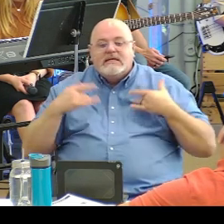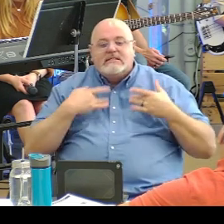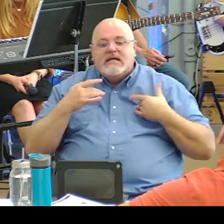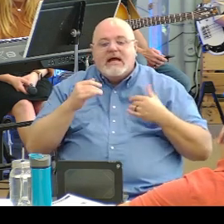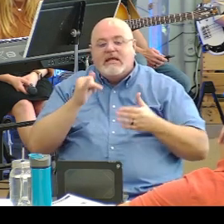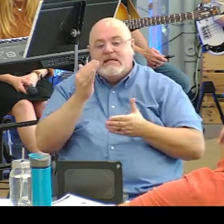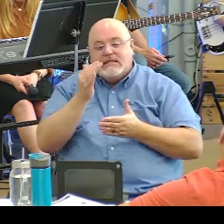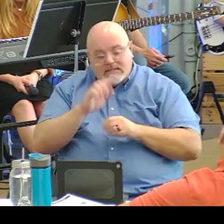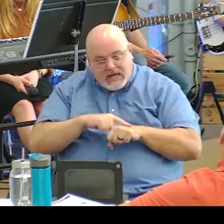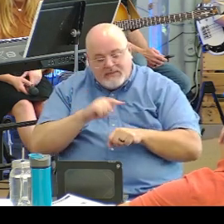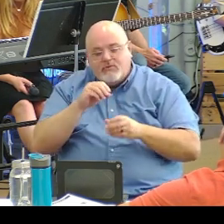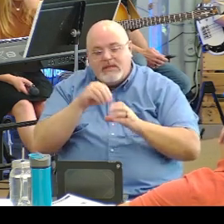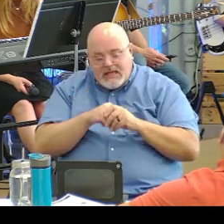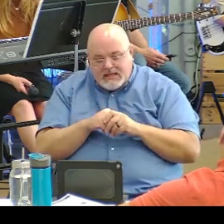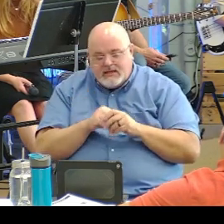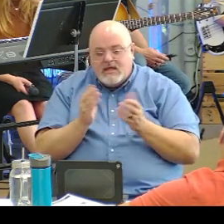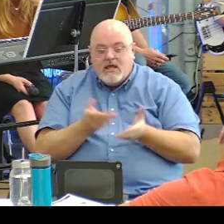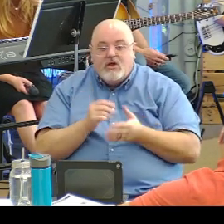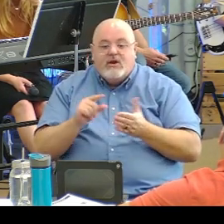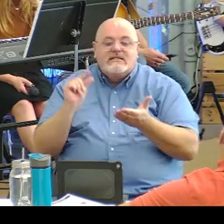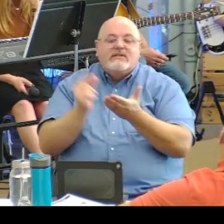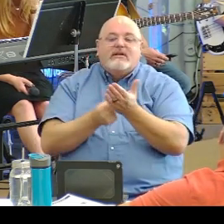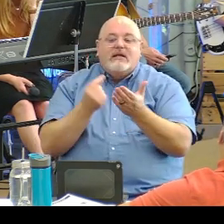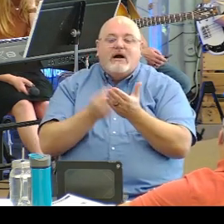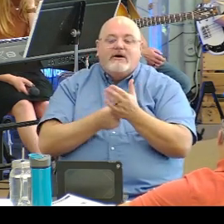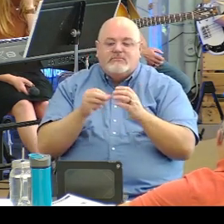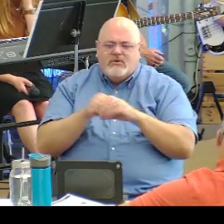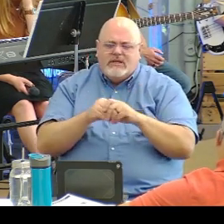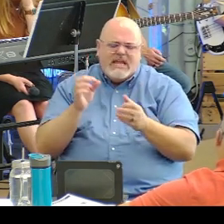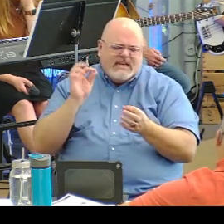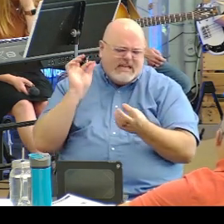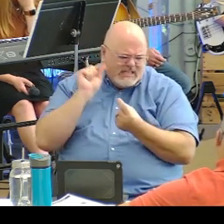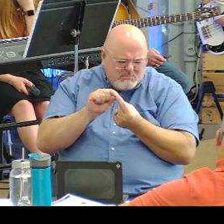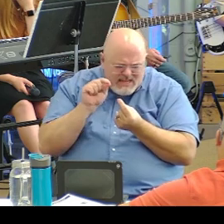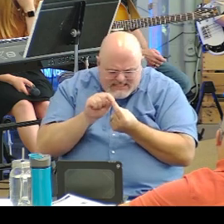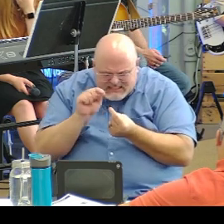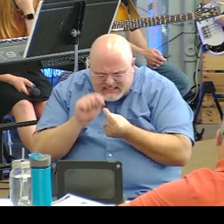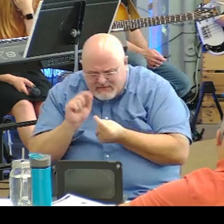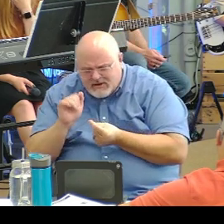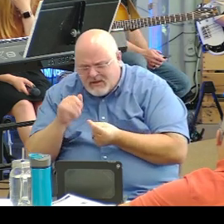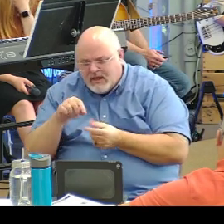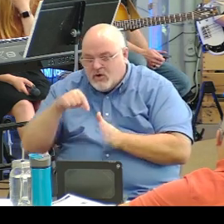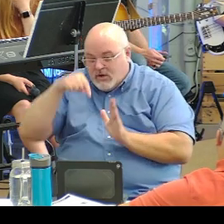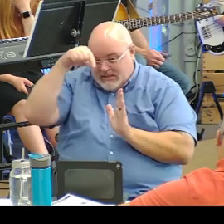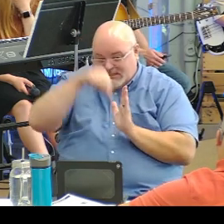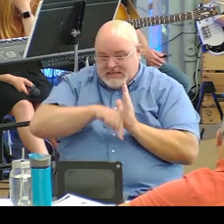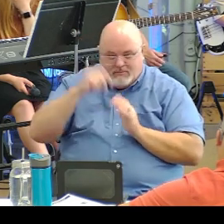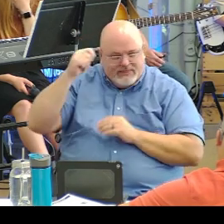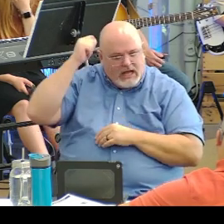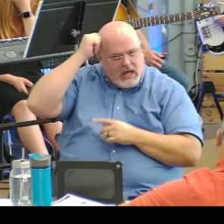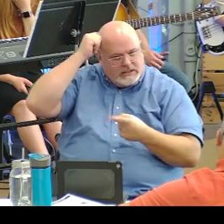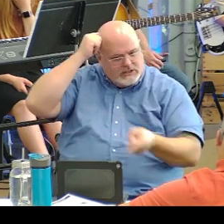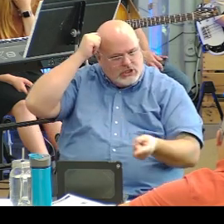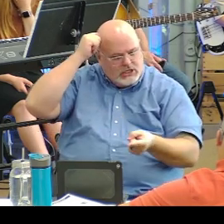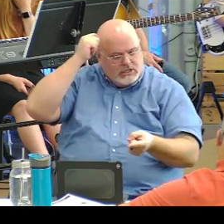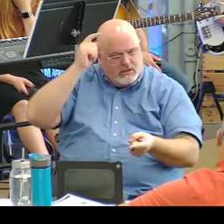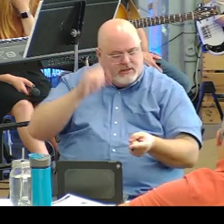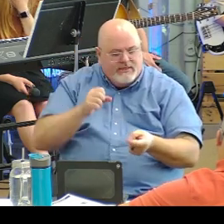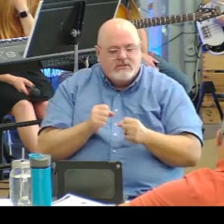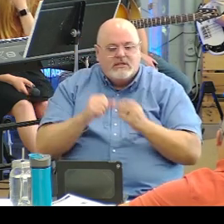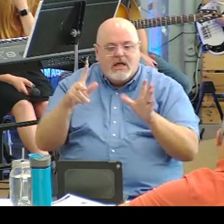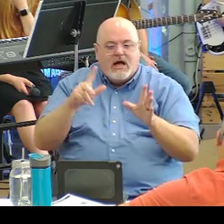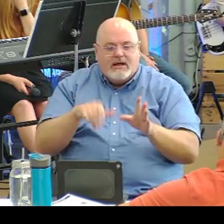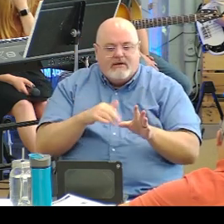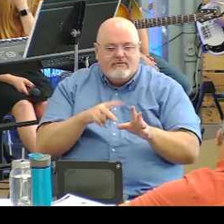to be in. It is the gospel in great detail. There's deep theology. There's a lot of